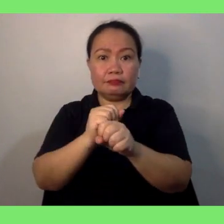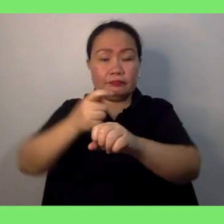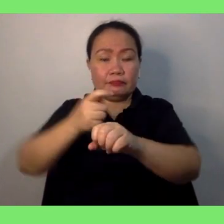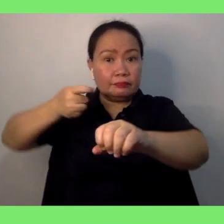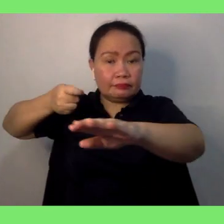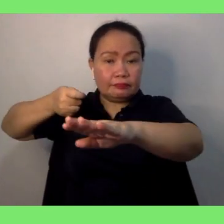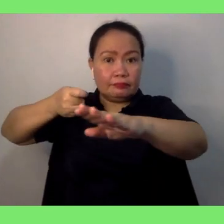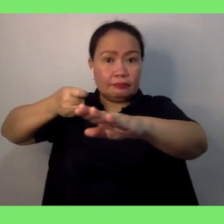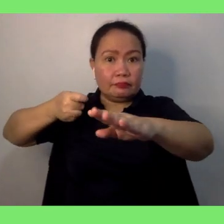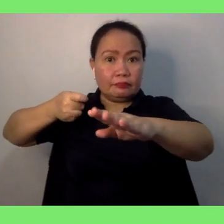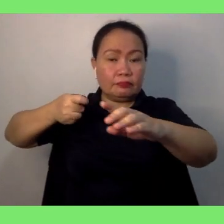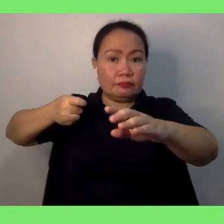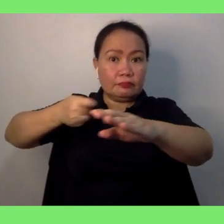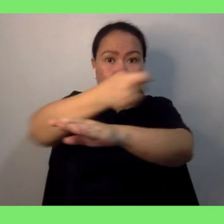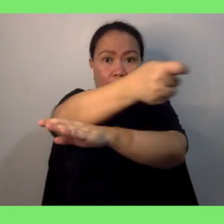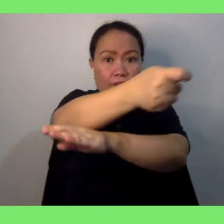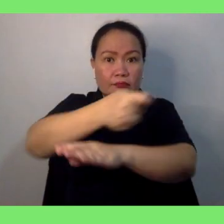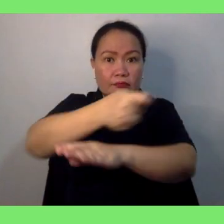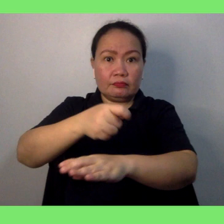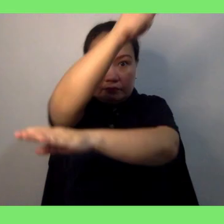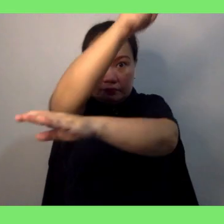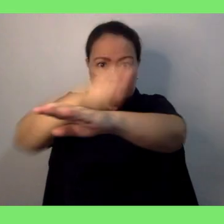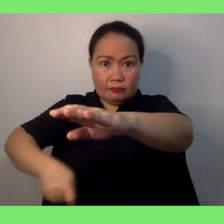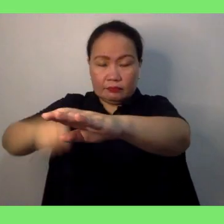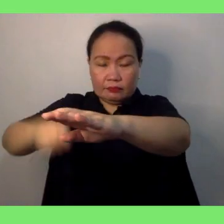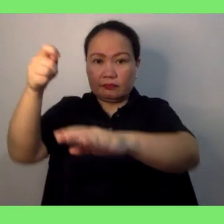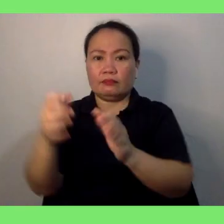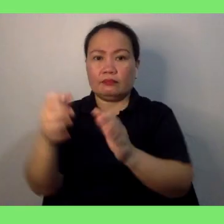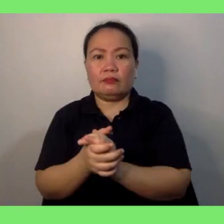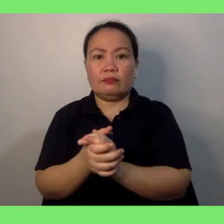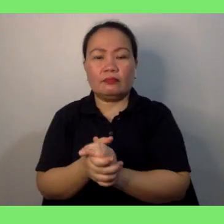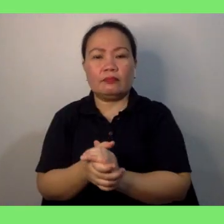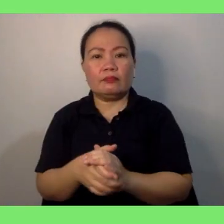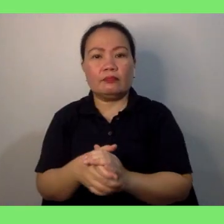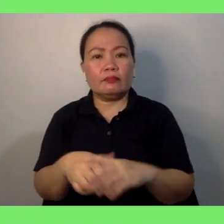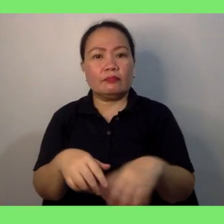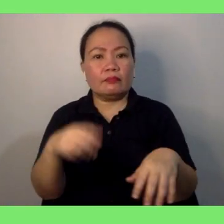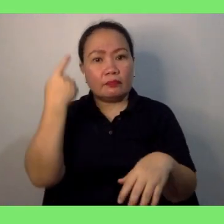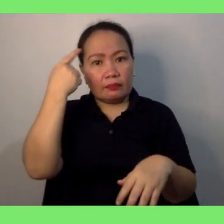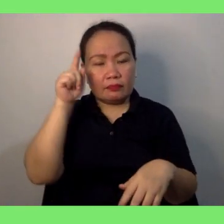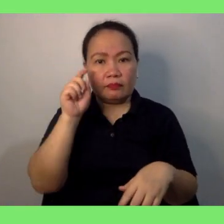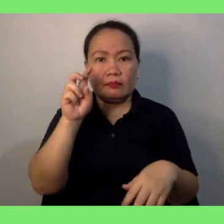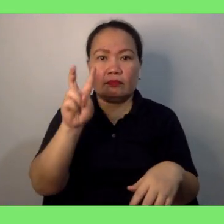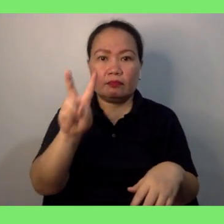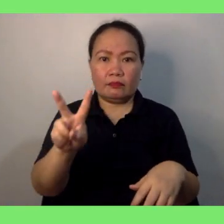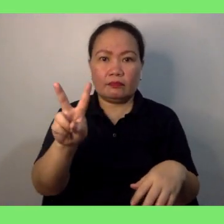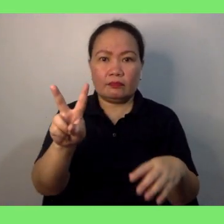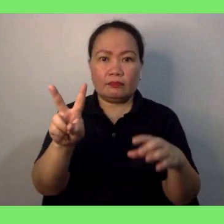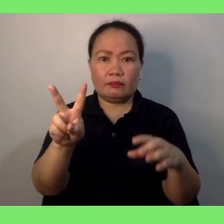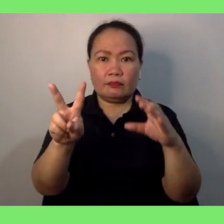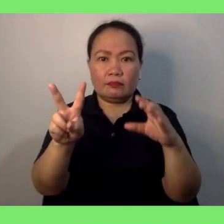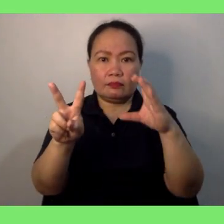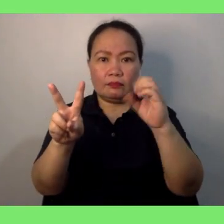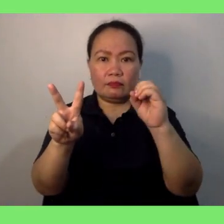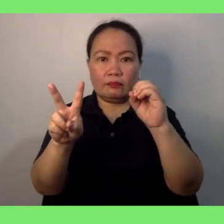ha, medyo mabilis ito kasi na-discuss na po ito dun sa previous tutorial. Okay?